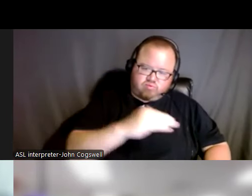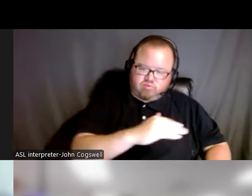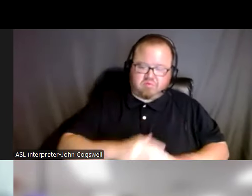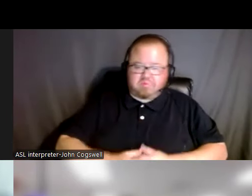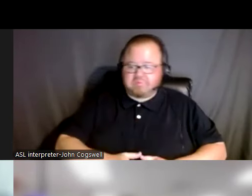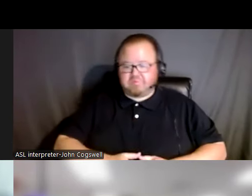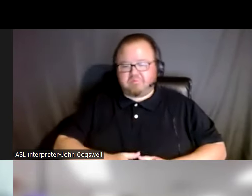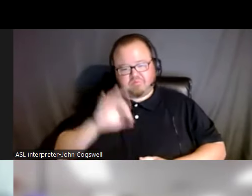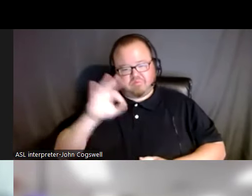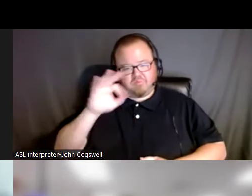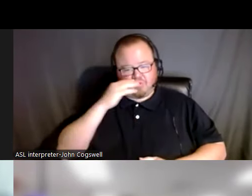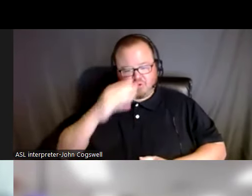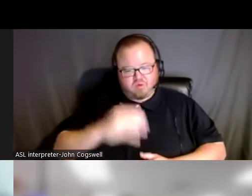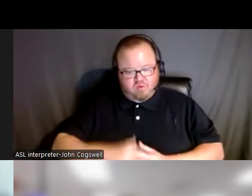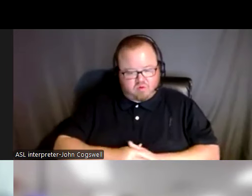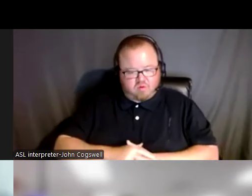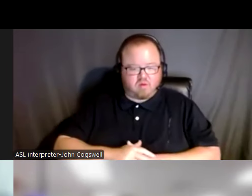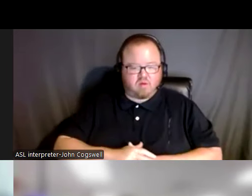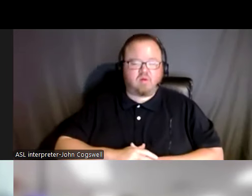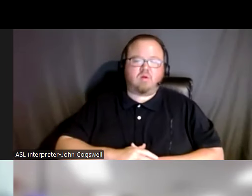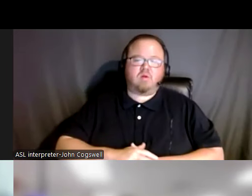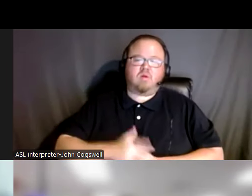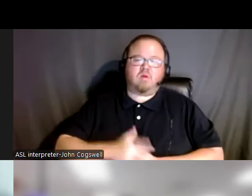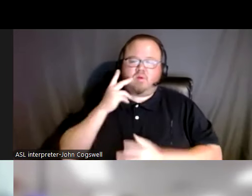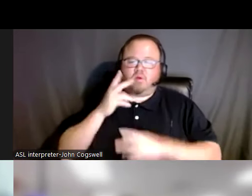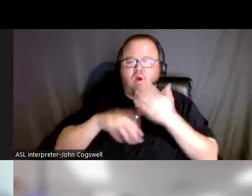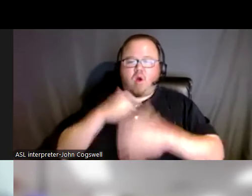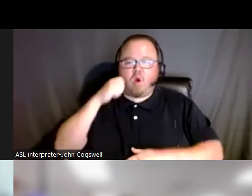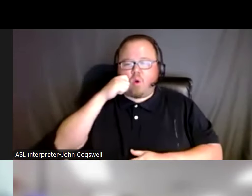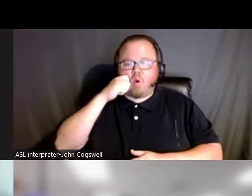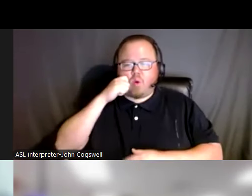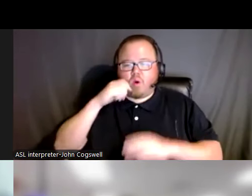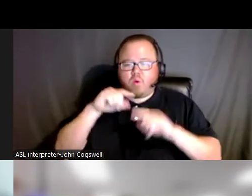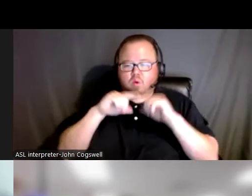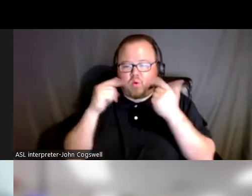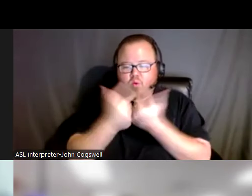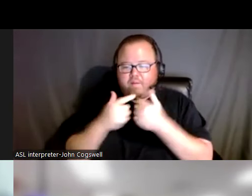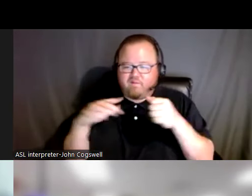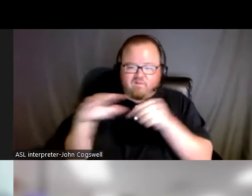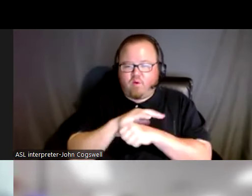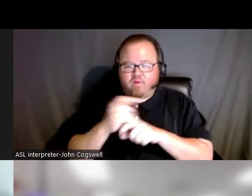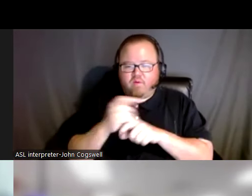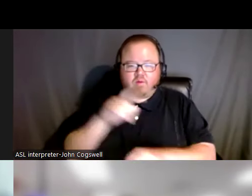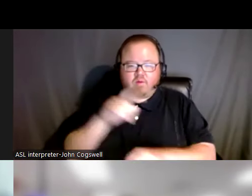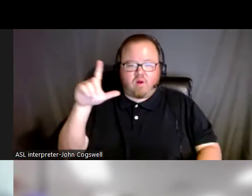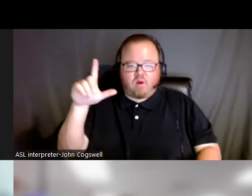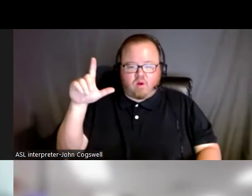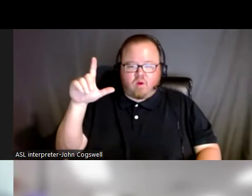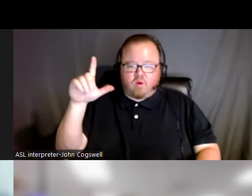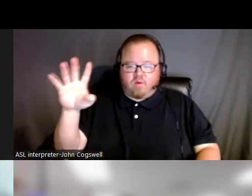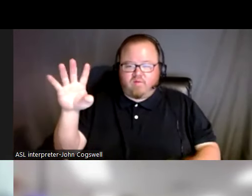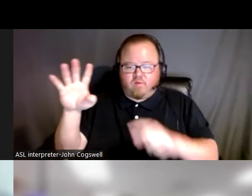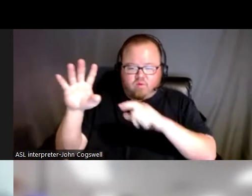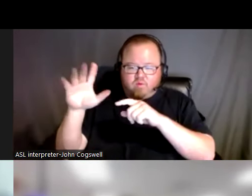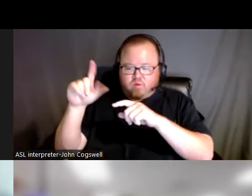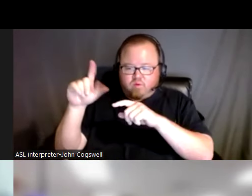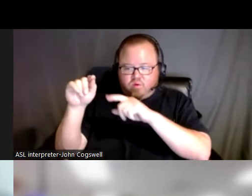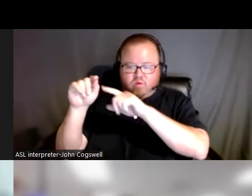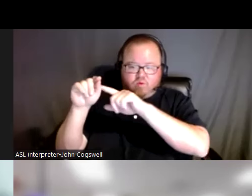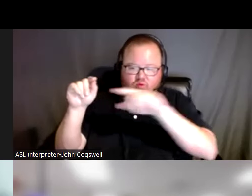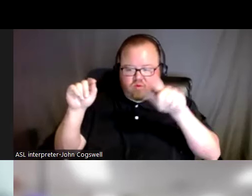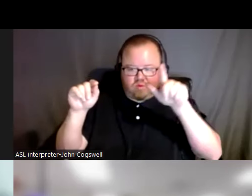great. But then if we're looking at all racial groups entirely, from 2020 to 2024, there